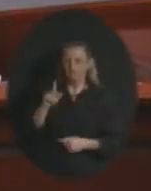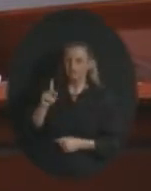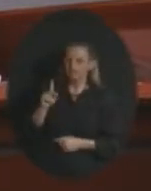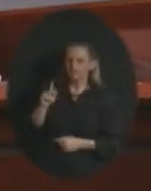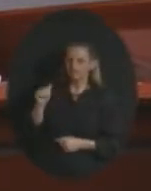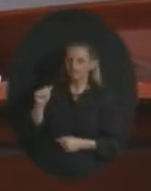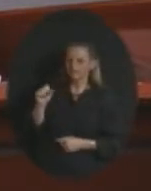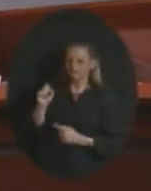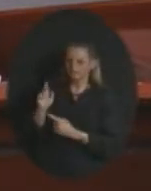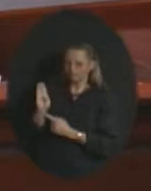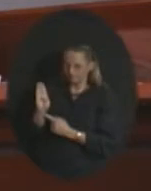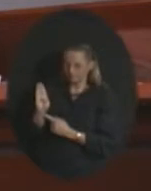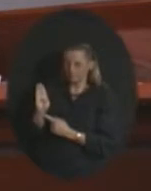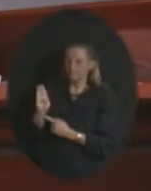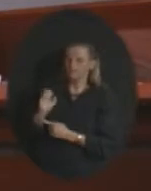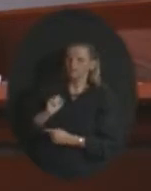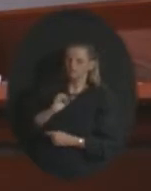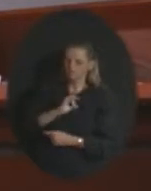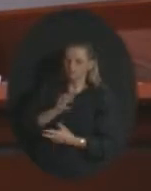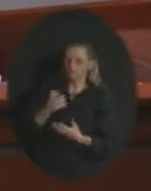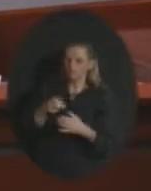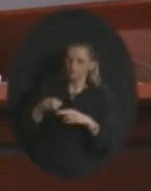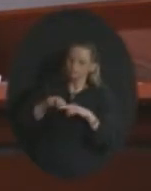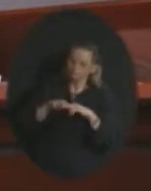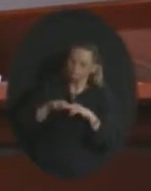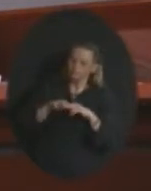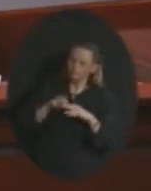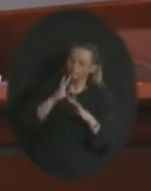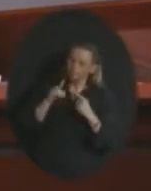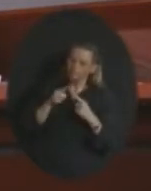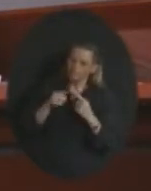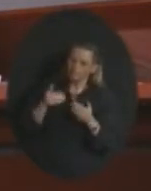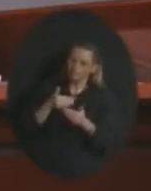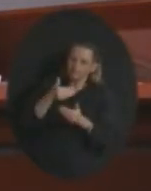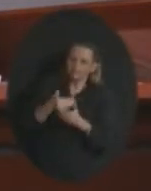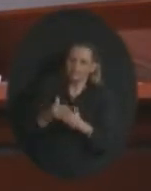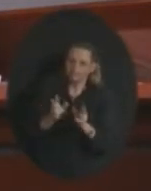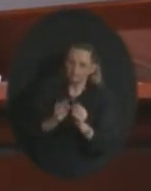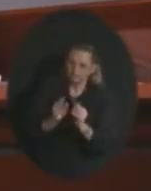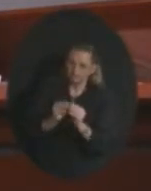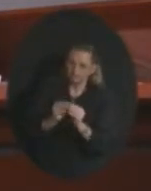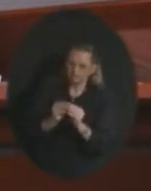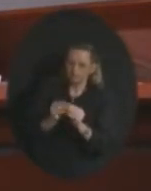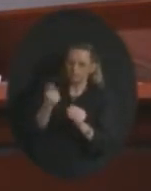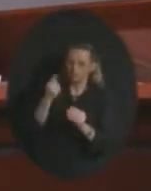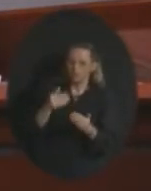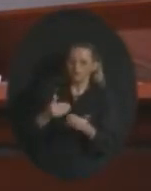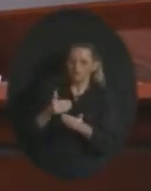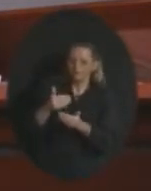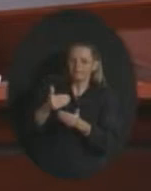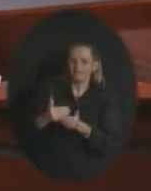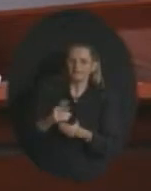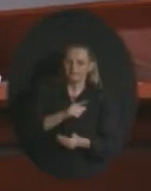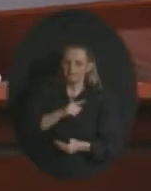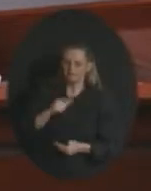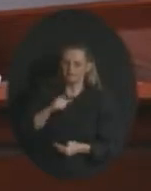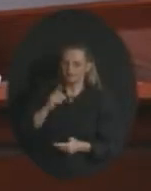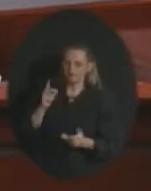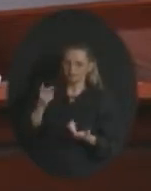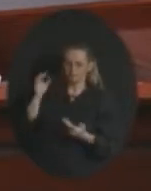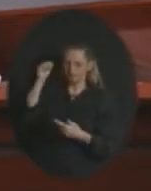to sit down and talk about the next session, the next platform in terms of legislative positions, and so that will be the focus for this